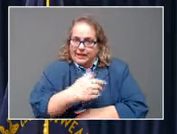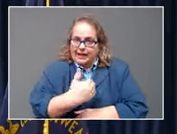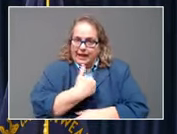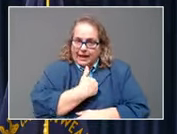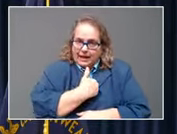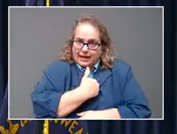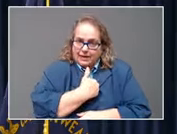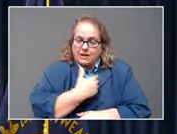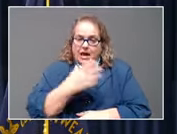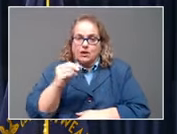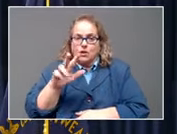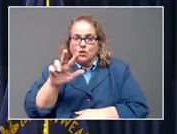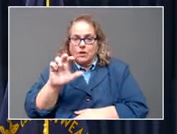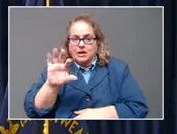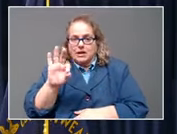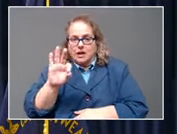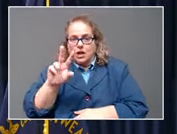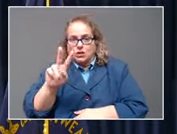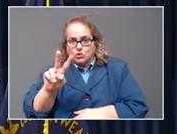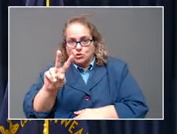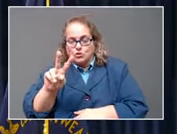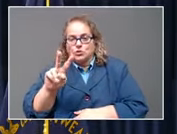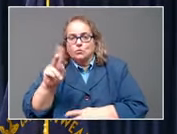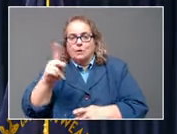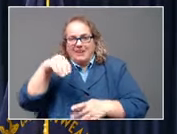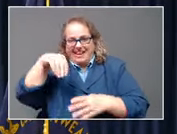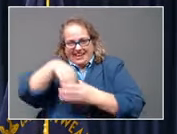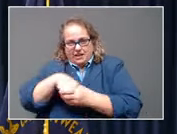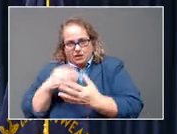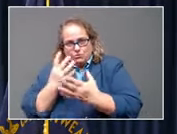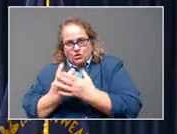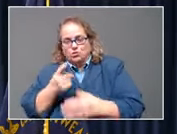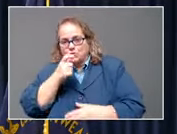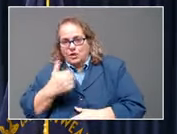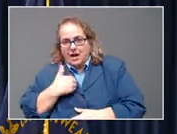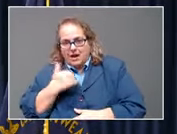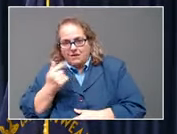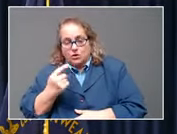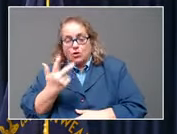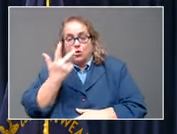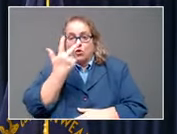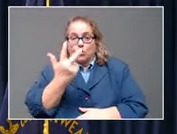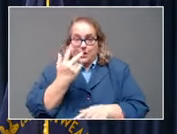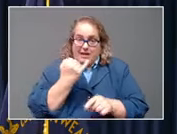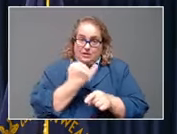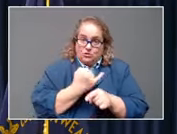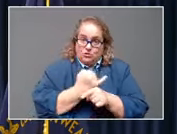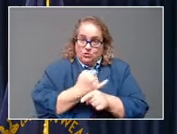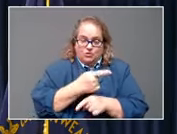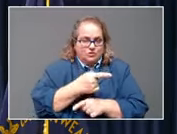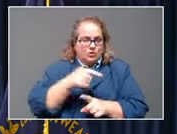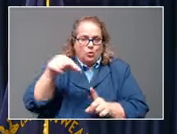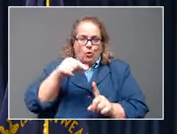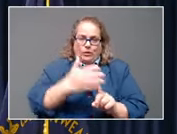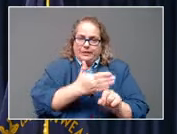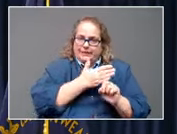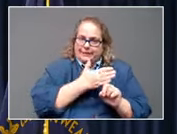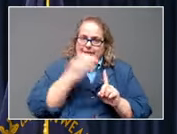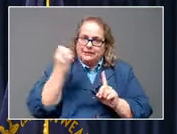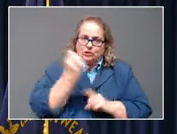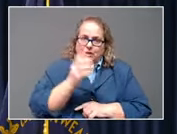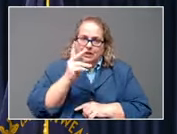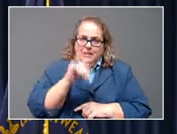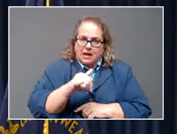392 active inmates. 3 institutions are on quarantine: Eastern Kentucky Correctional Complex, Kentucky